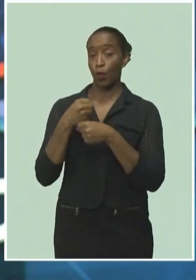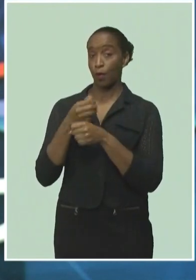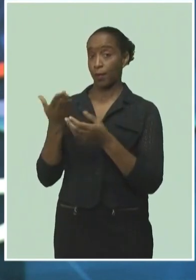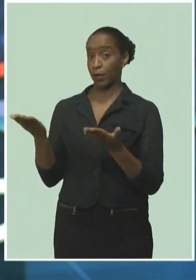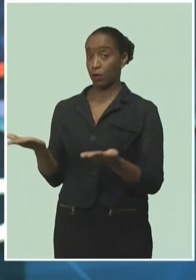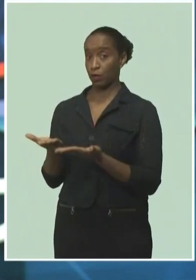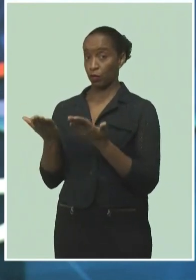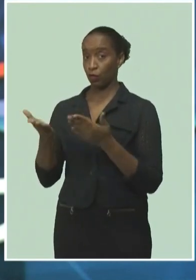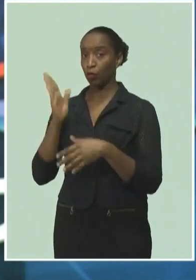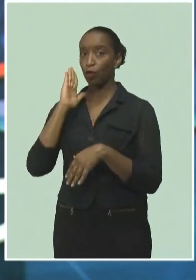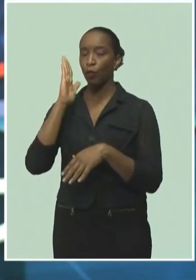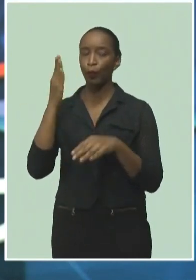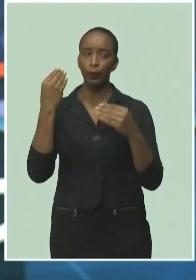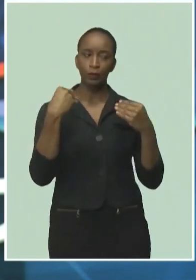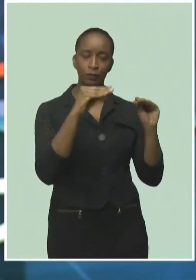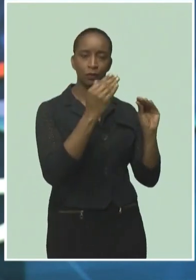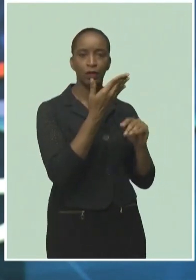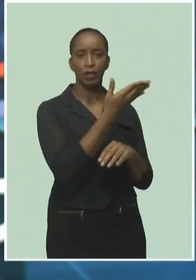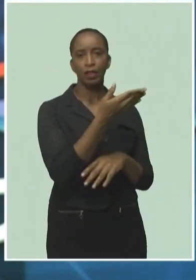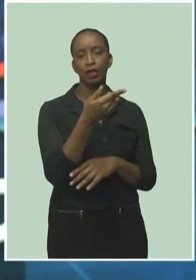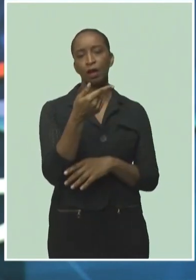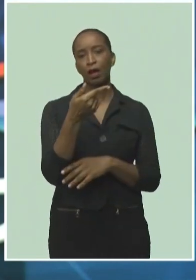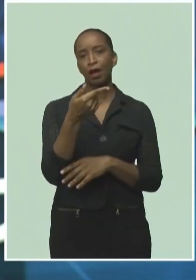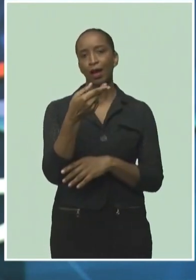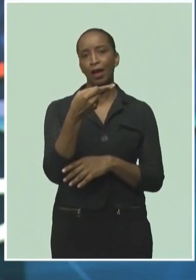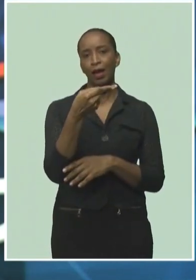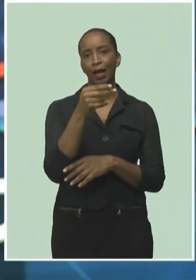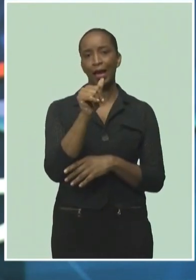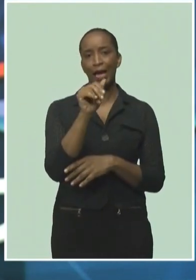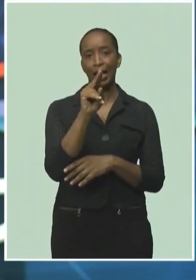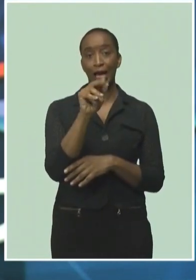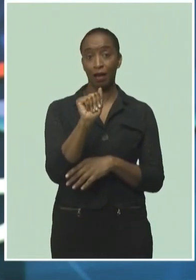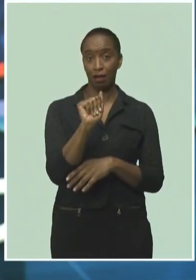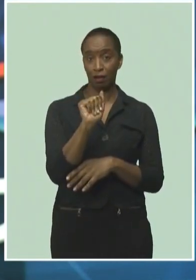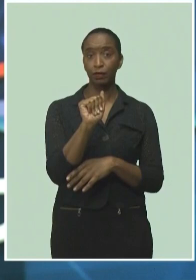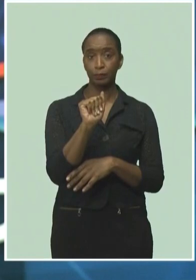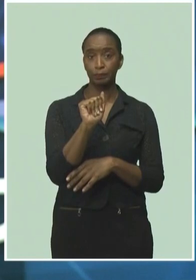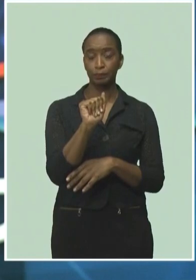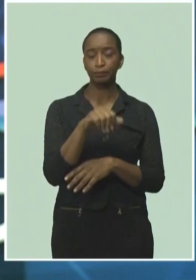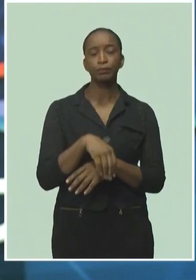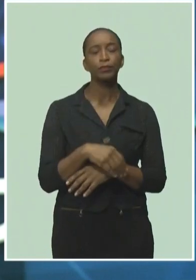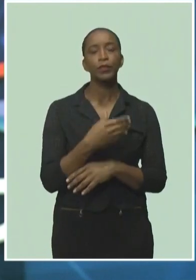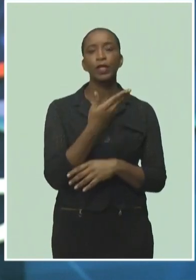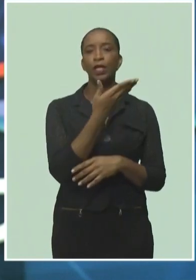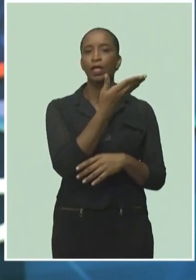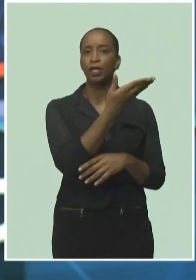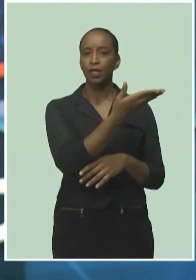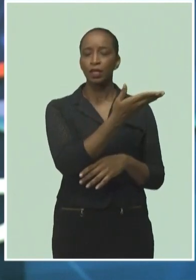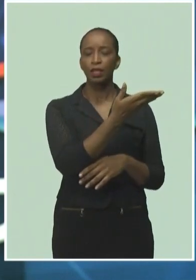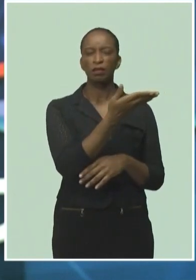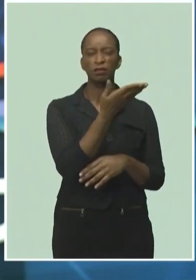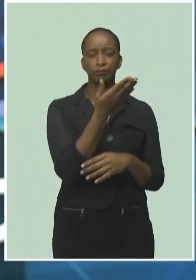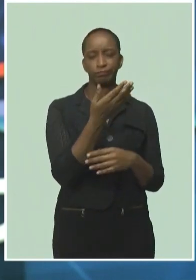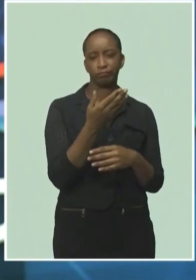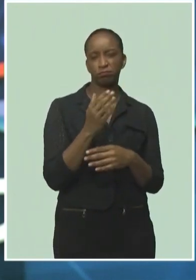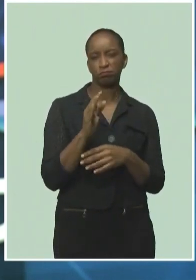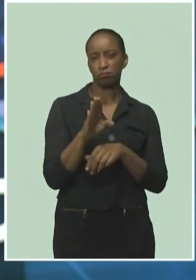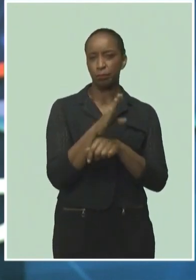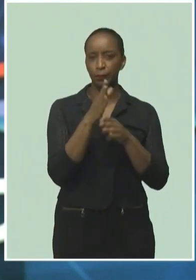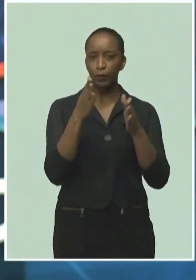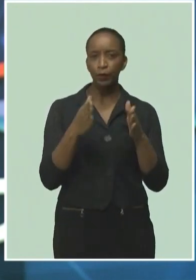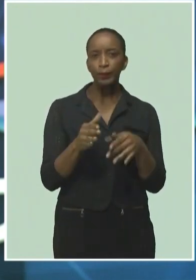Ghanian market. Commercial and Cultural Attaché at Barbados High Commission in Accra, Phil Phillips, made the announcement during